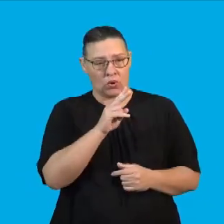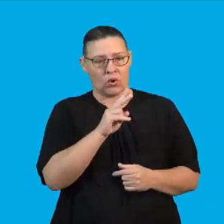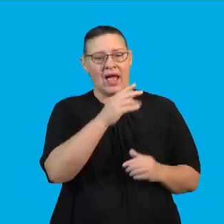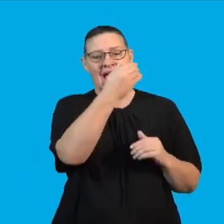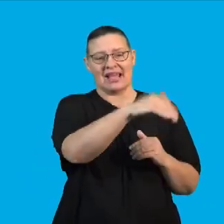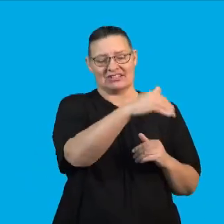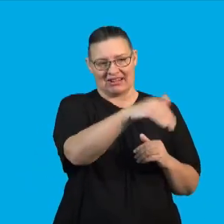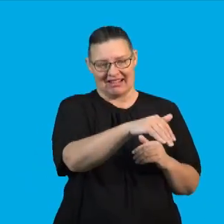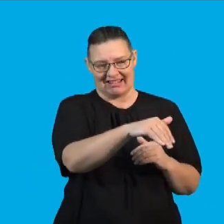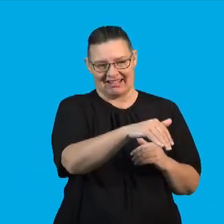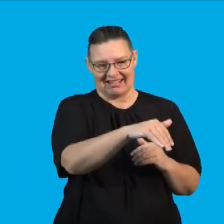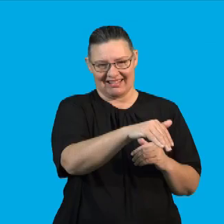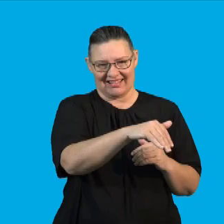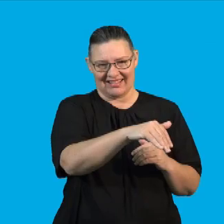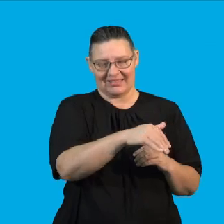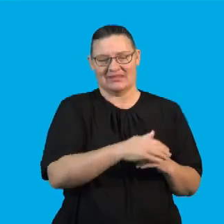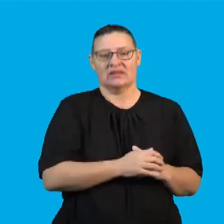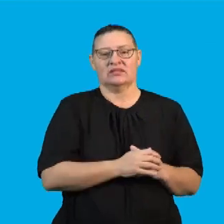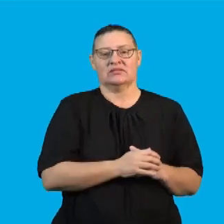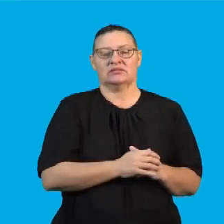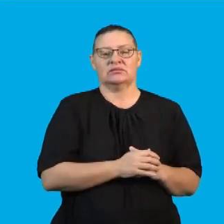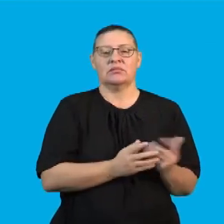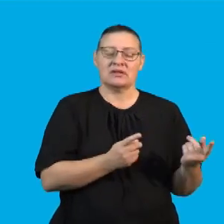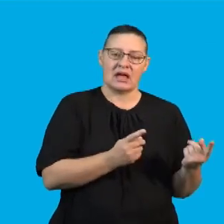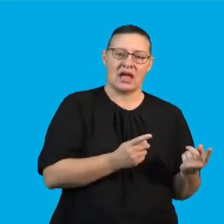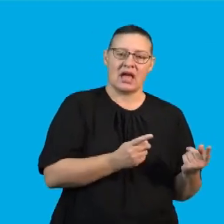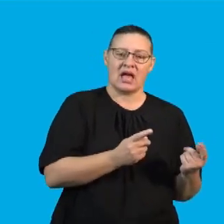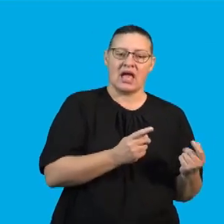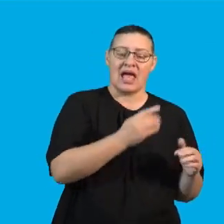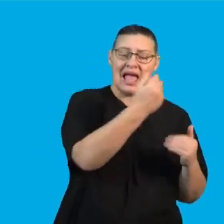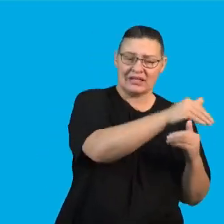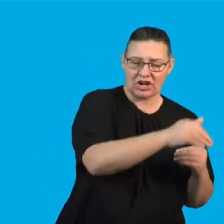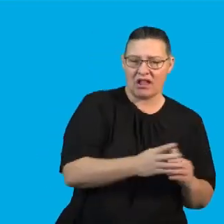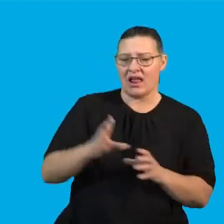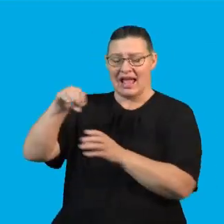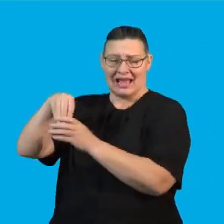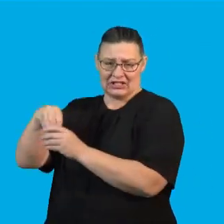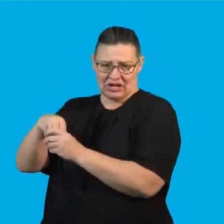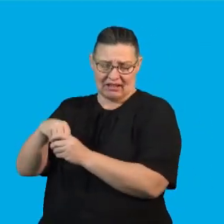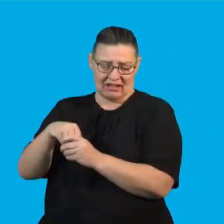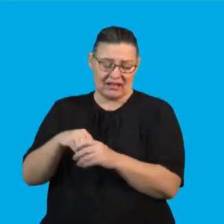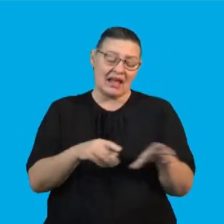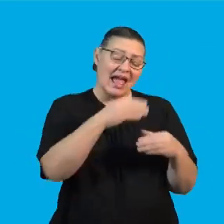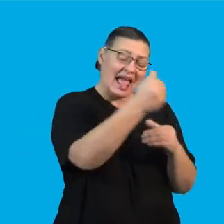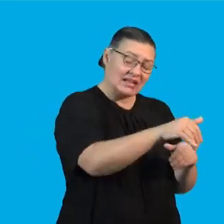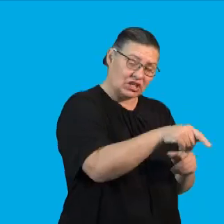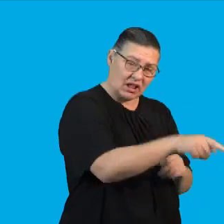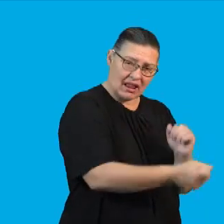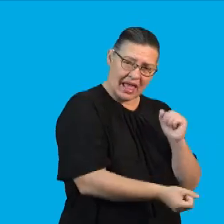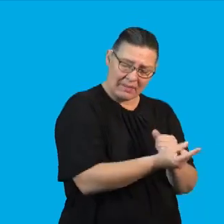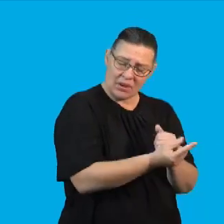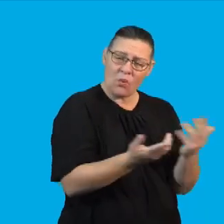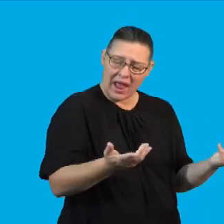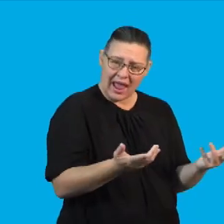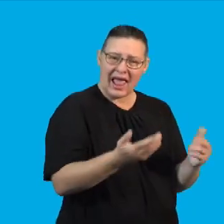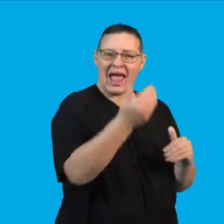external fertilization. Remember earlier on we mentioned internal, external fertilization. External fertilization